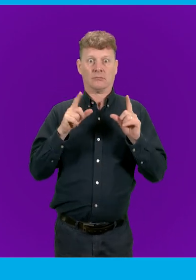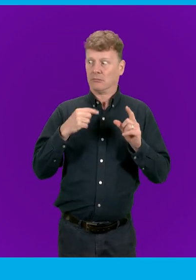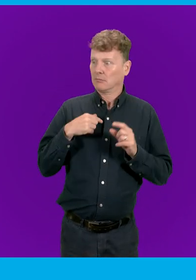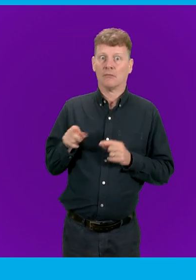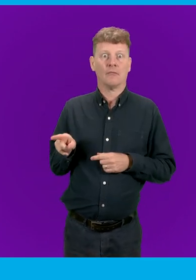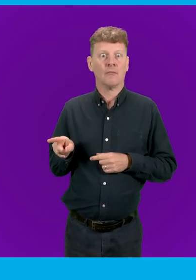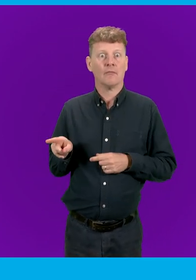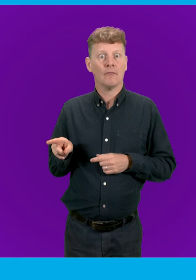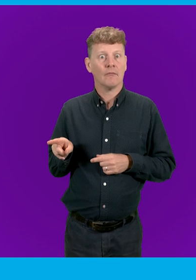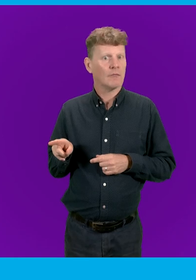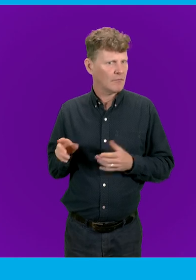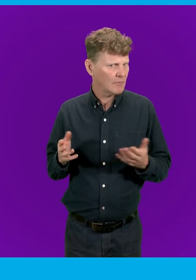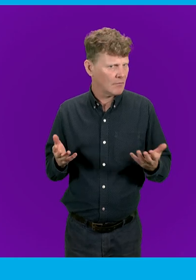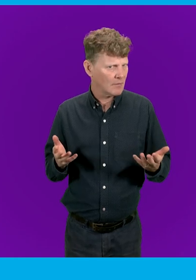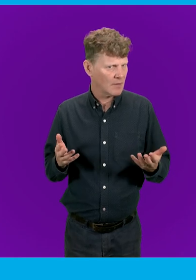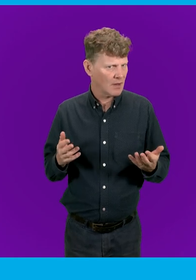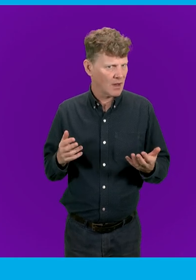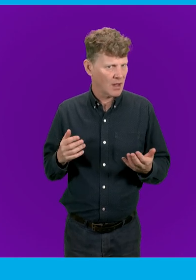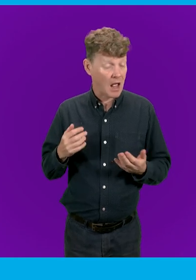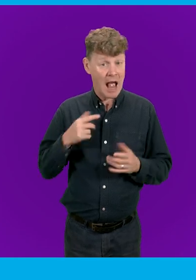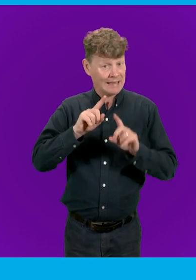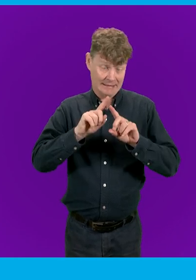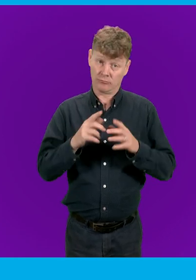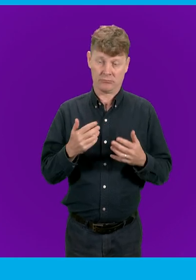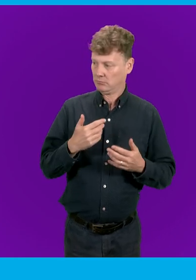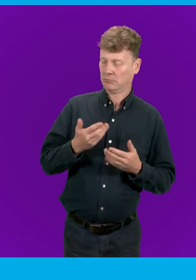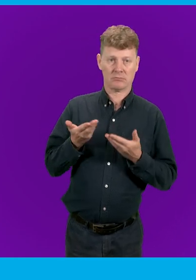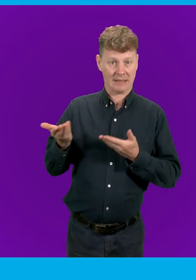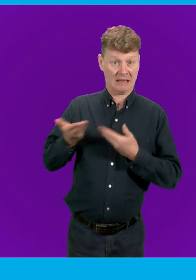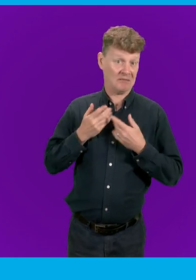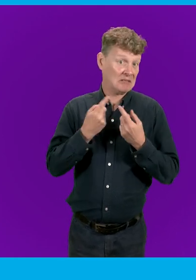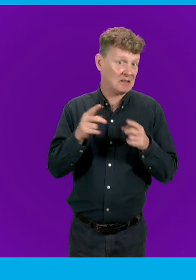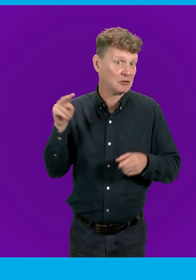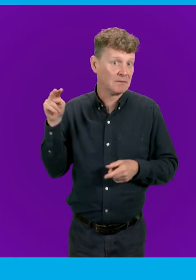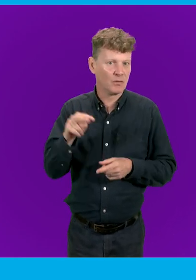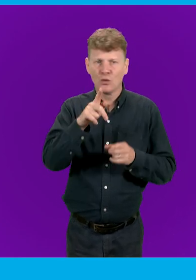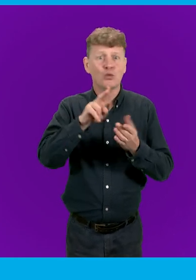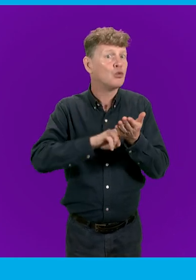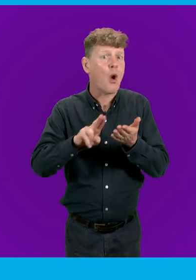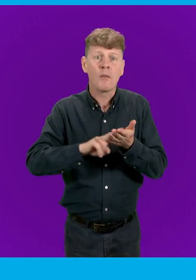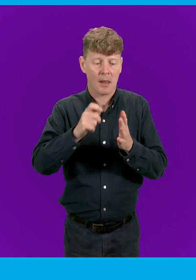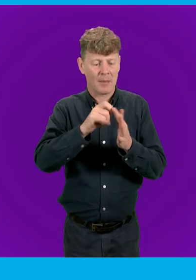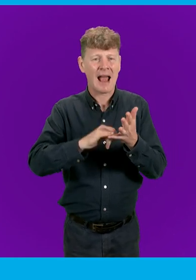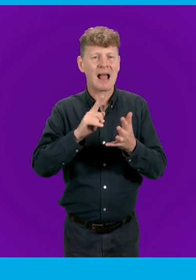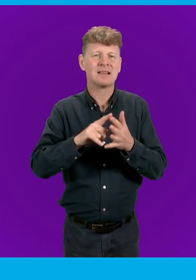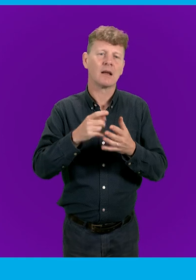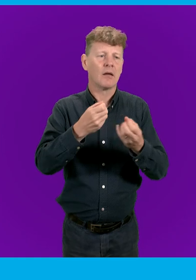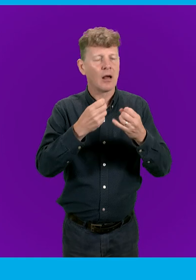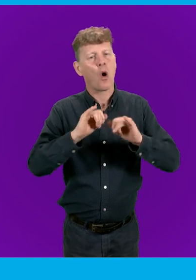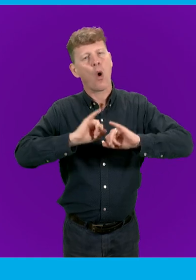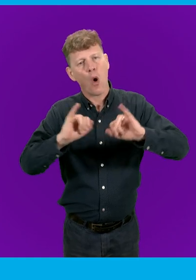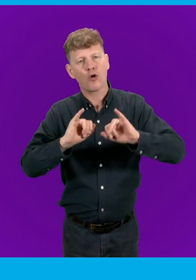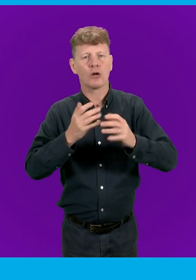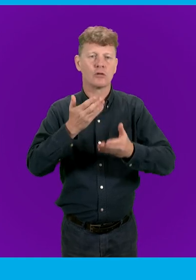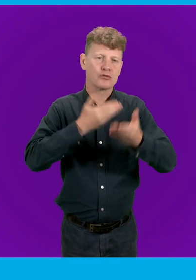think it gave you another viewpoint, because normally in PSE, with a lot of the horror stories, it's quite